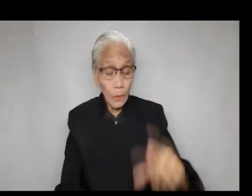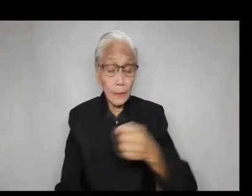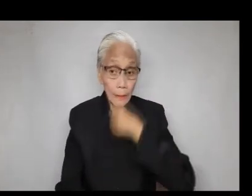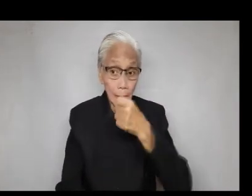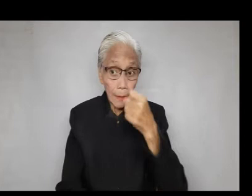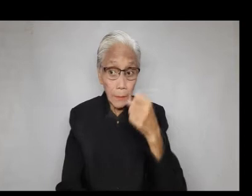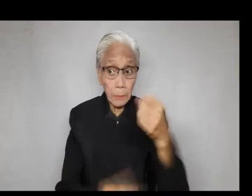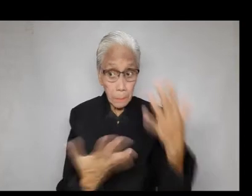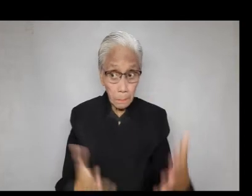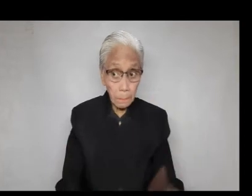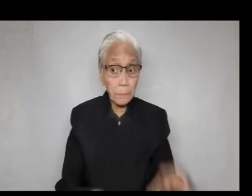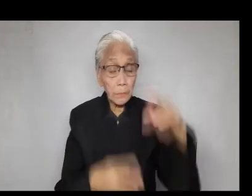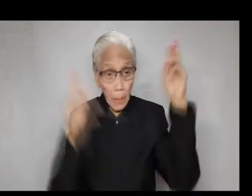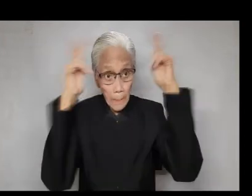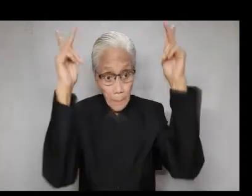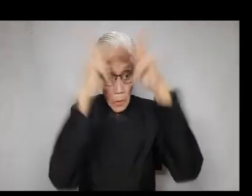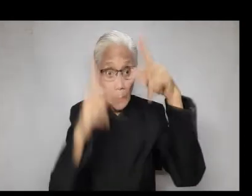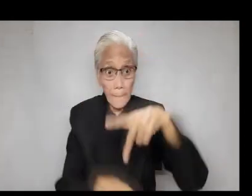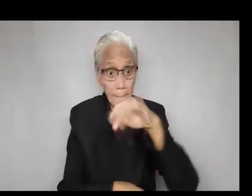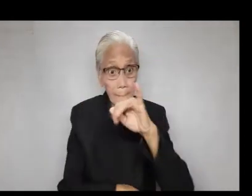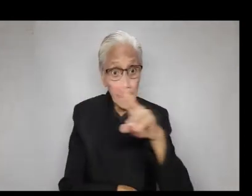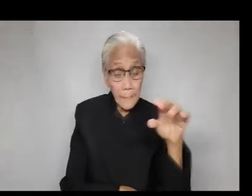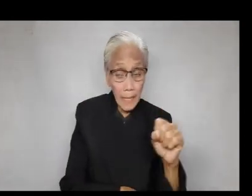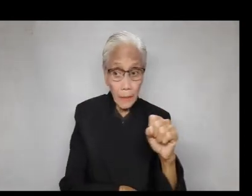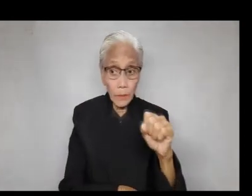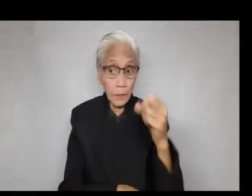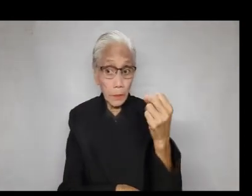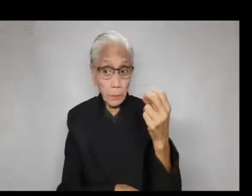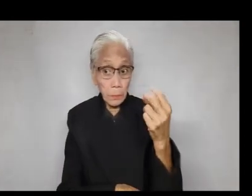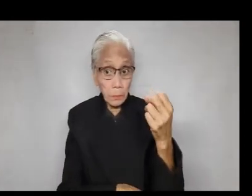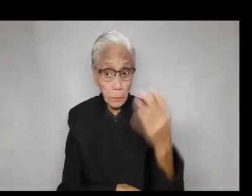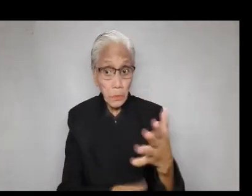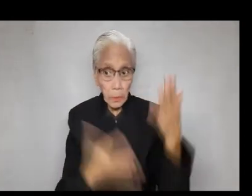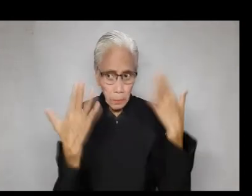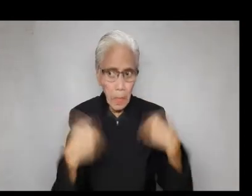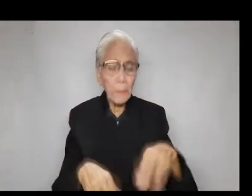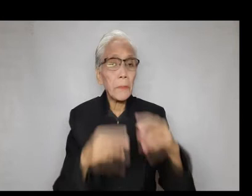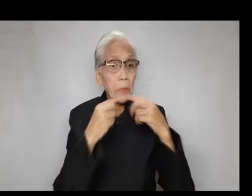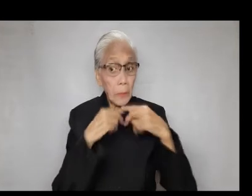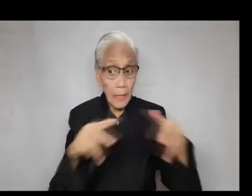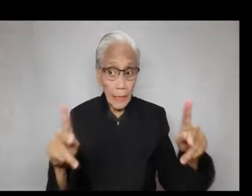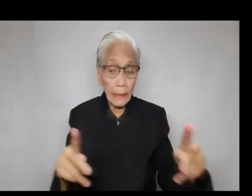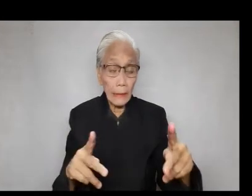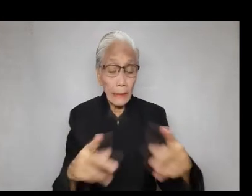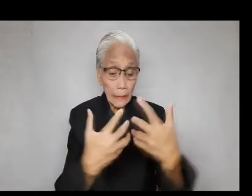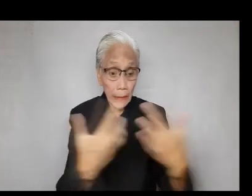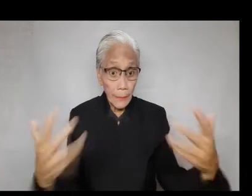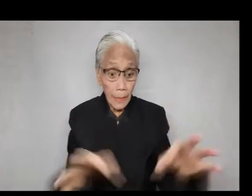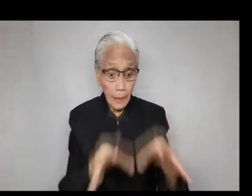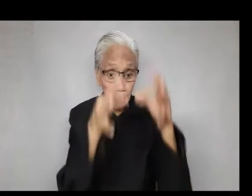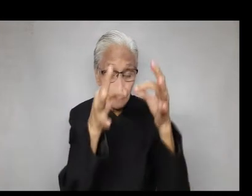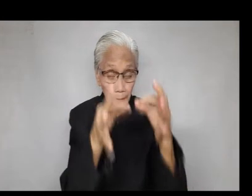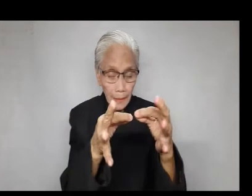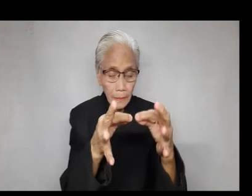Pius XII in 1955 promulgated a separate Mass for the blessing of the holy oils.